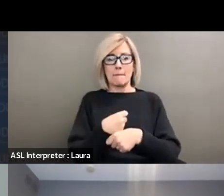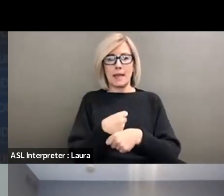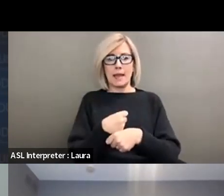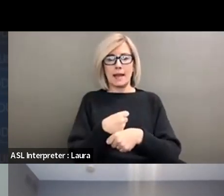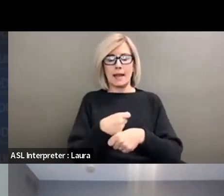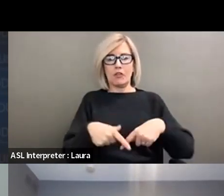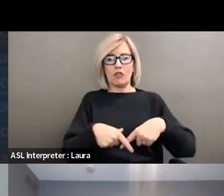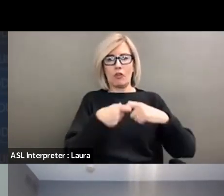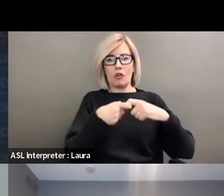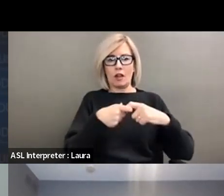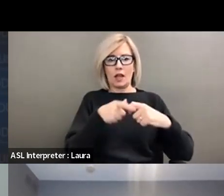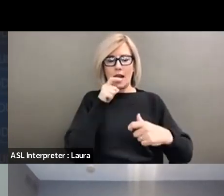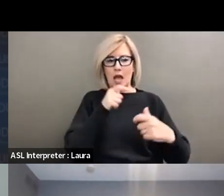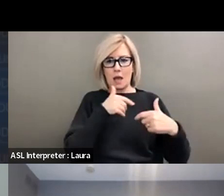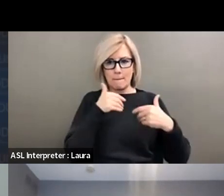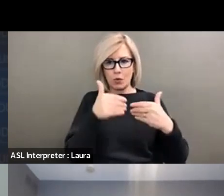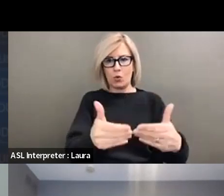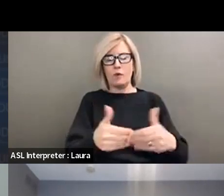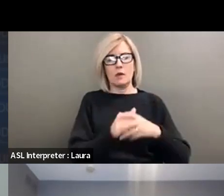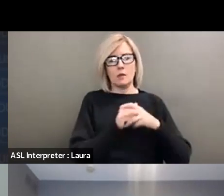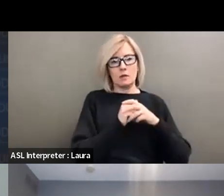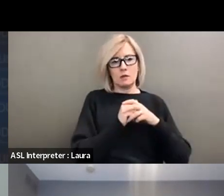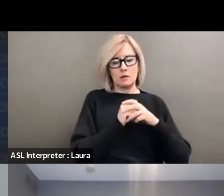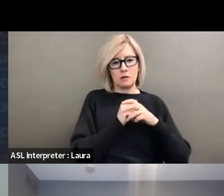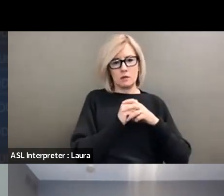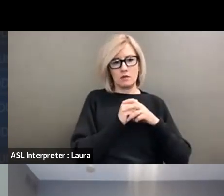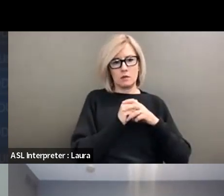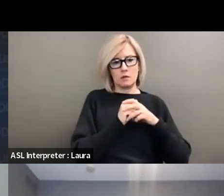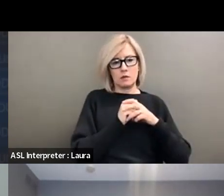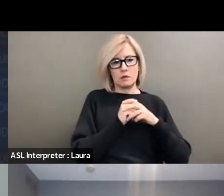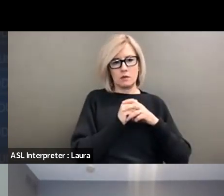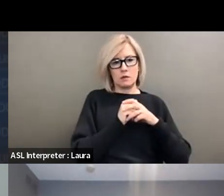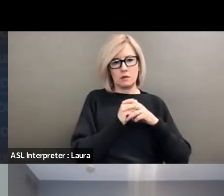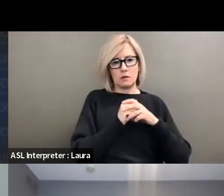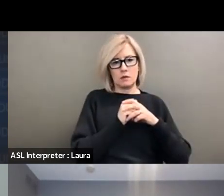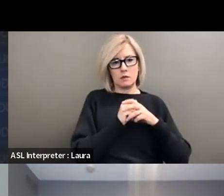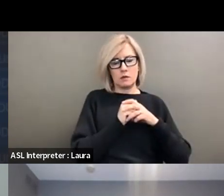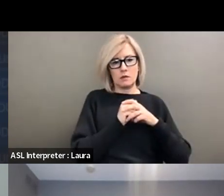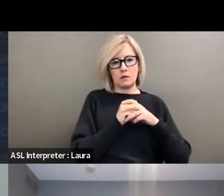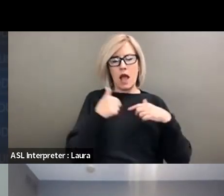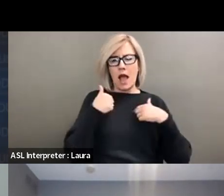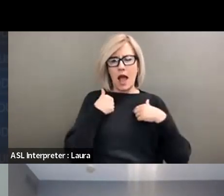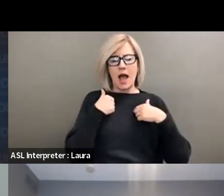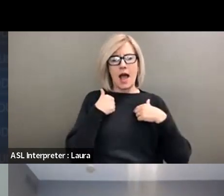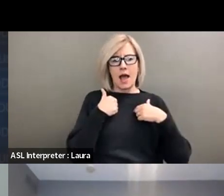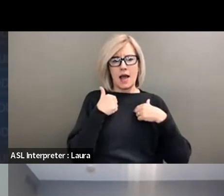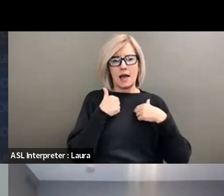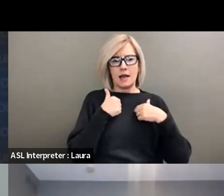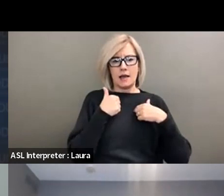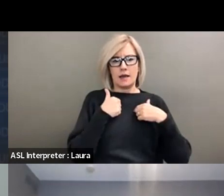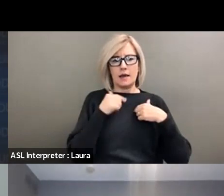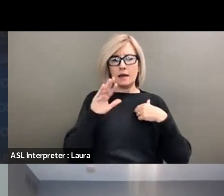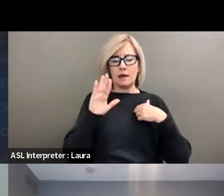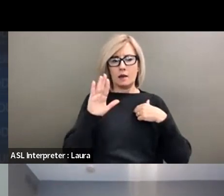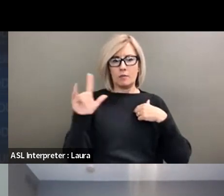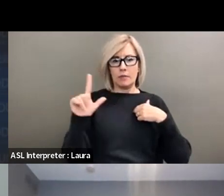stall out and not move. And so just when I went around asking, after Bill